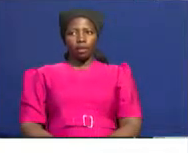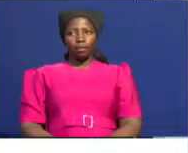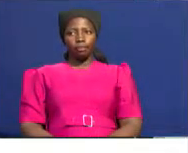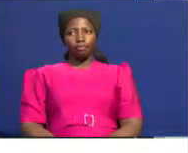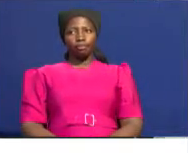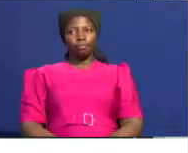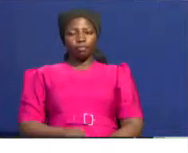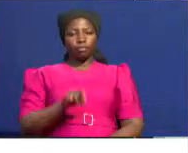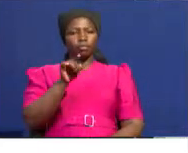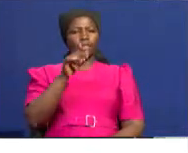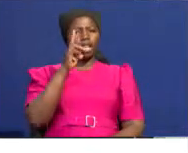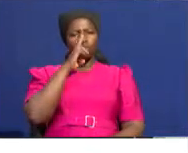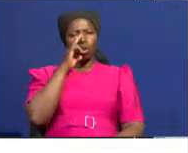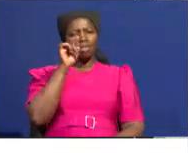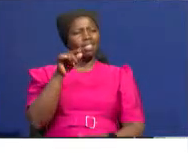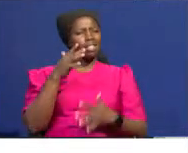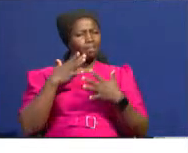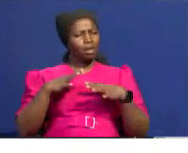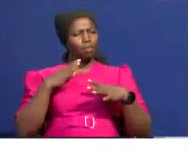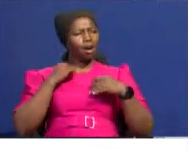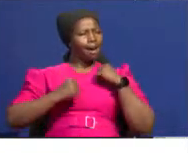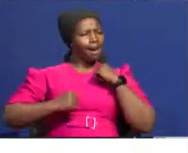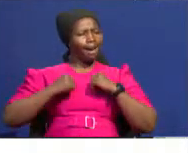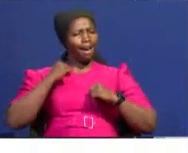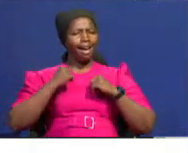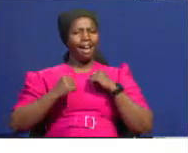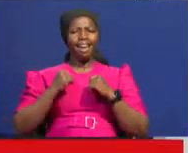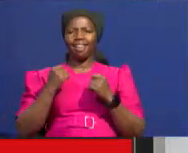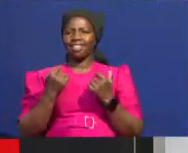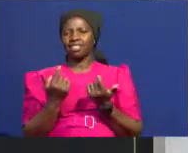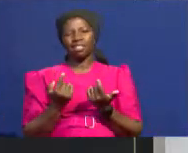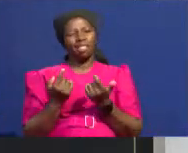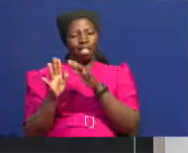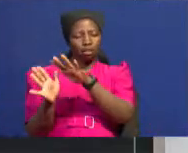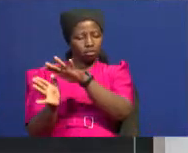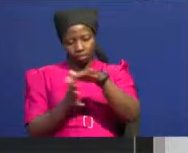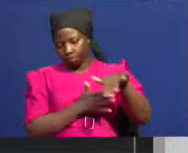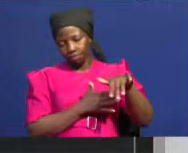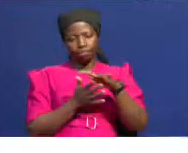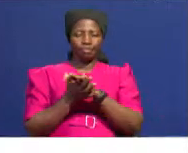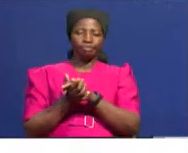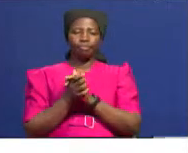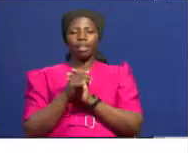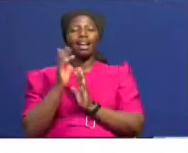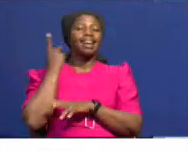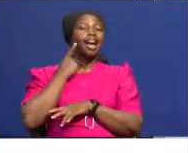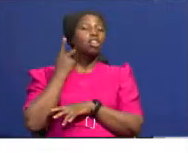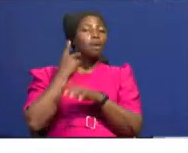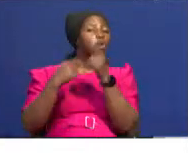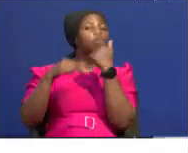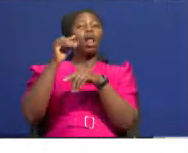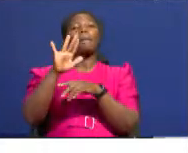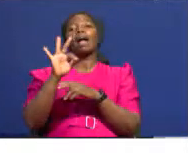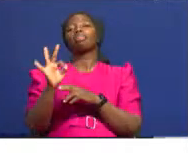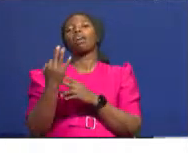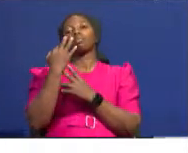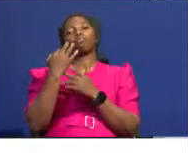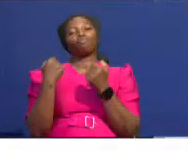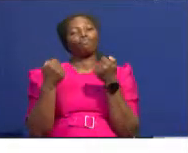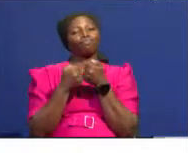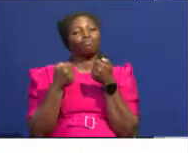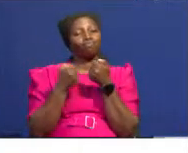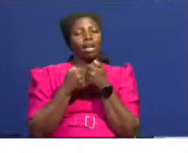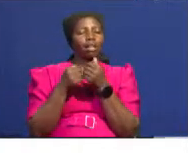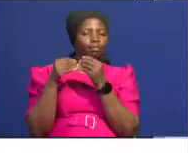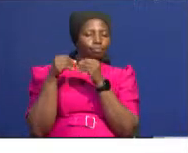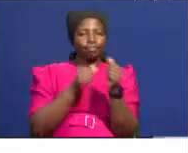What a joke. These guys were just running like cheerleaders. Now, Kariobangi Sharks won their third consecutive match after beating